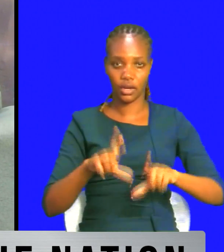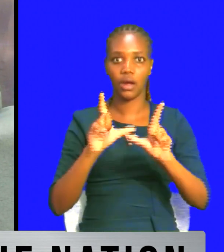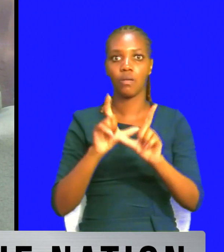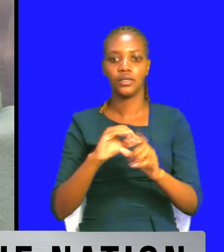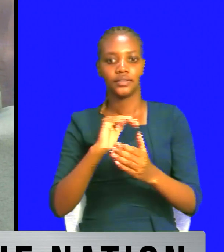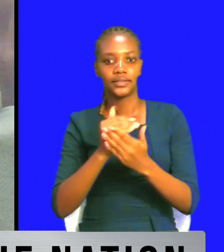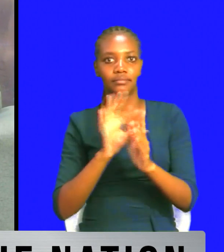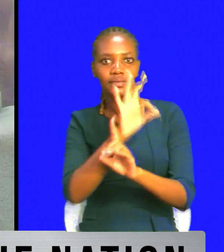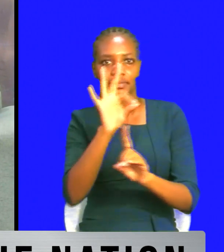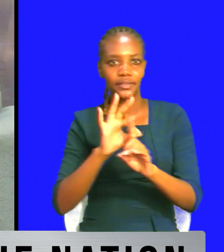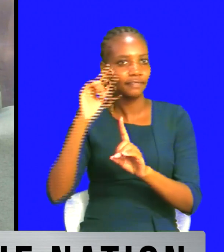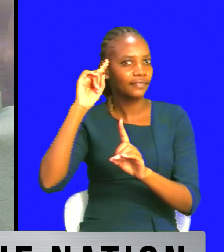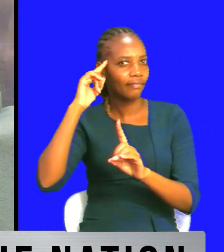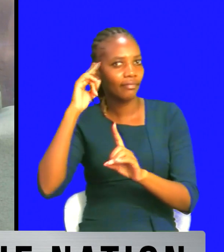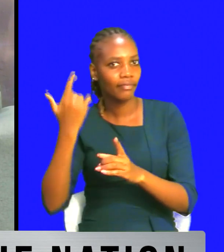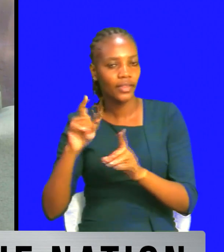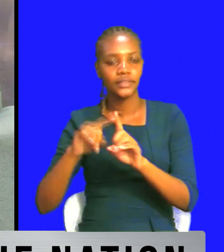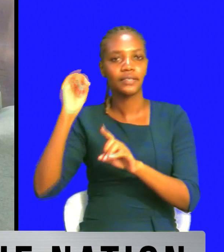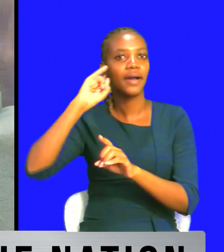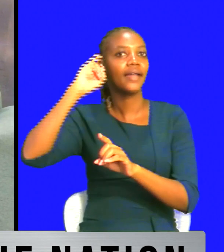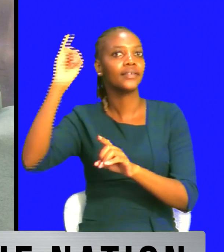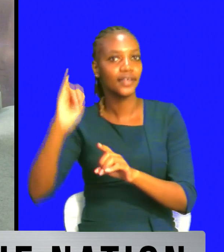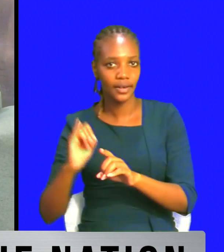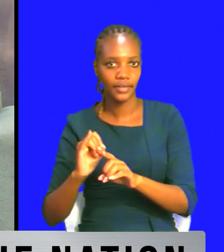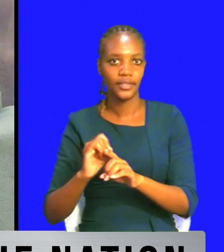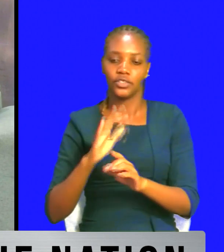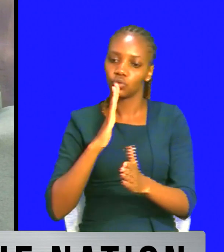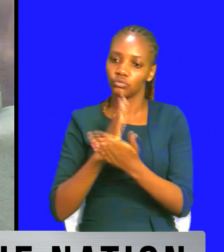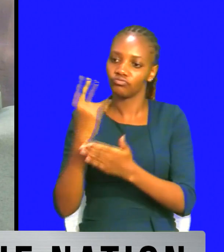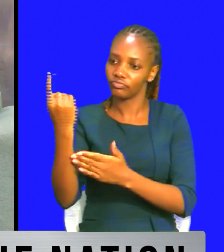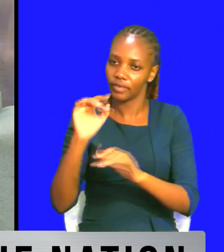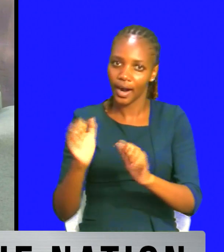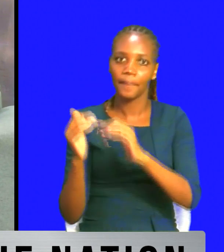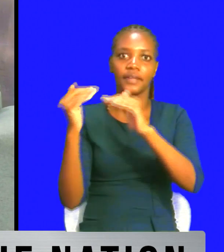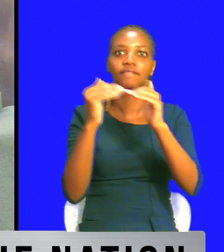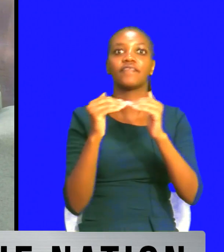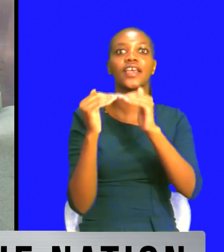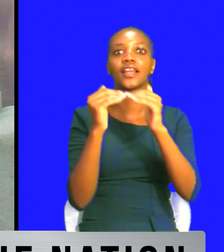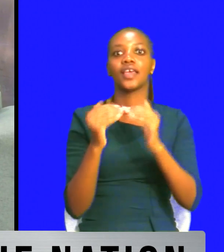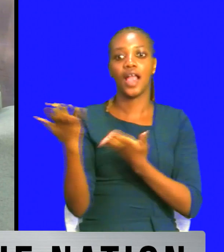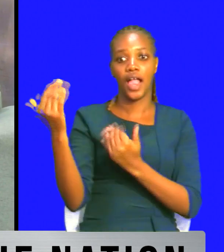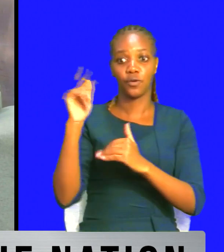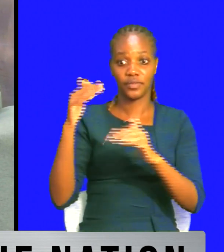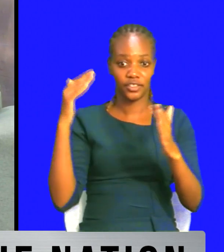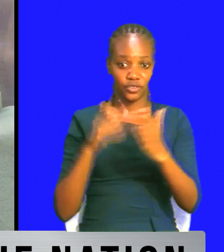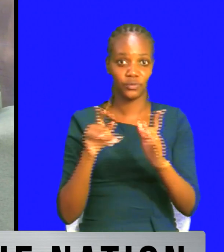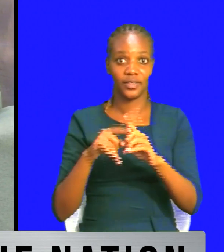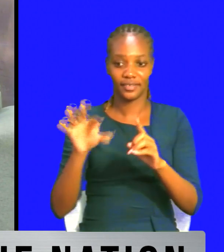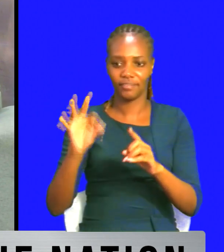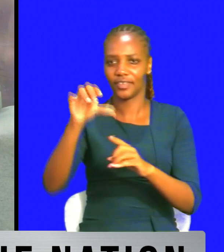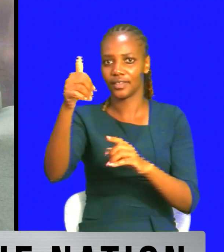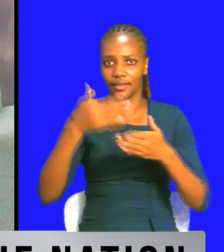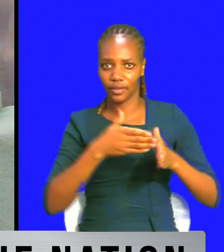thoughts that everybody can entertain to say that this was partisan. I hope they just stop it and find another way of dealing with